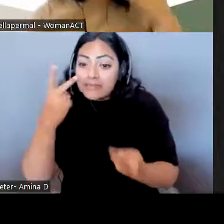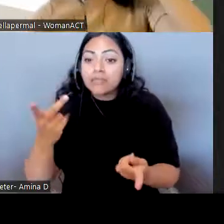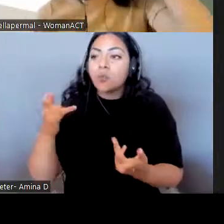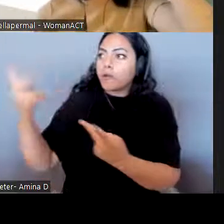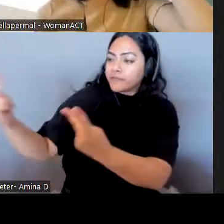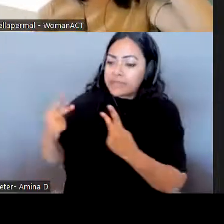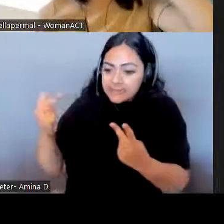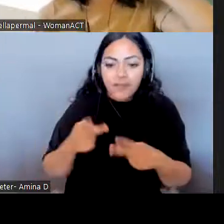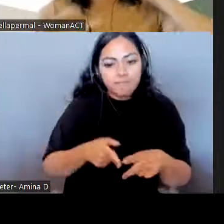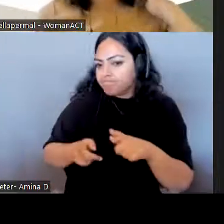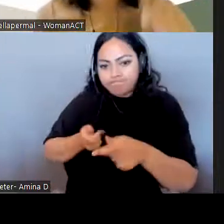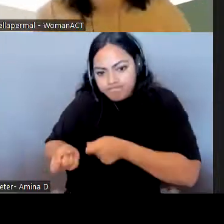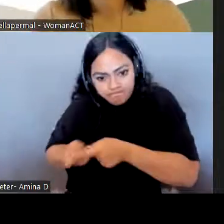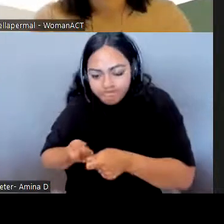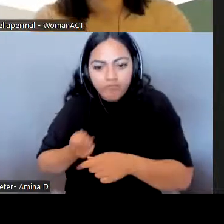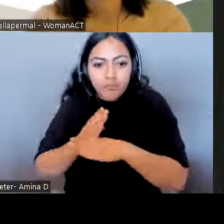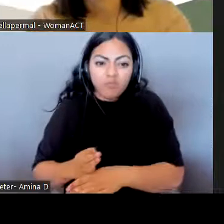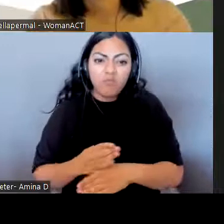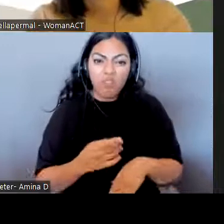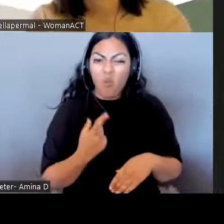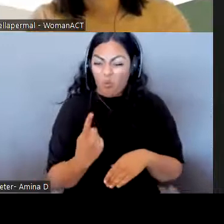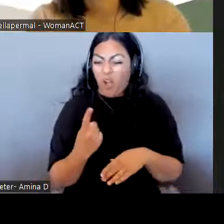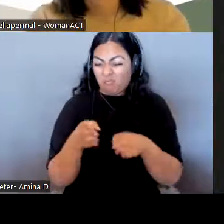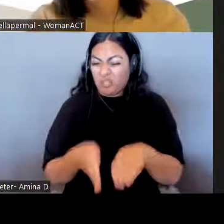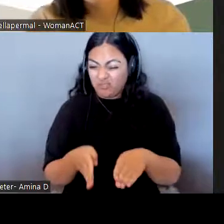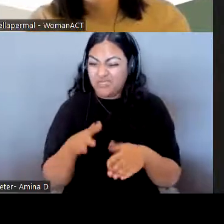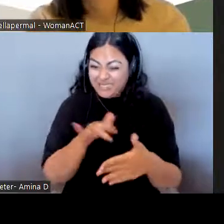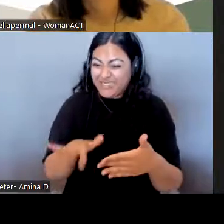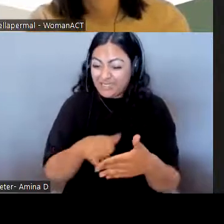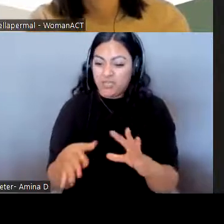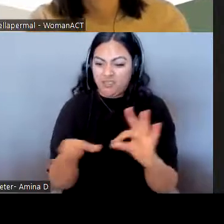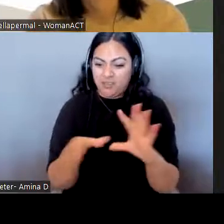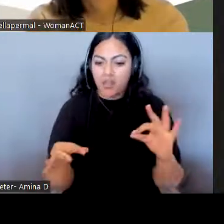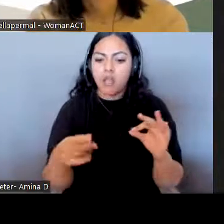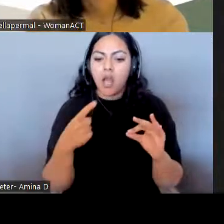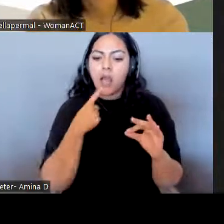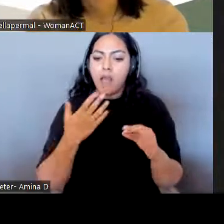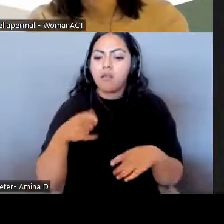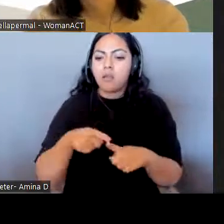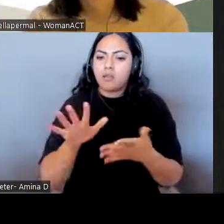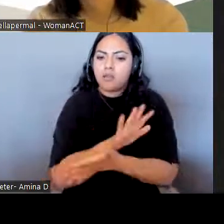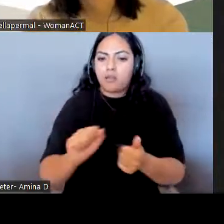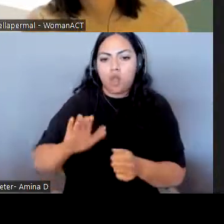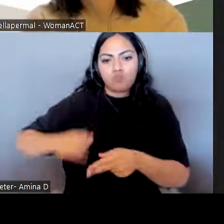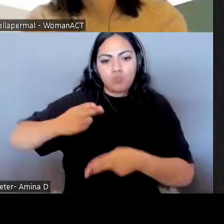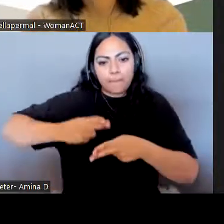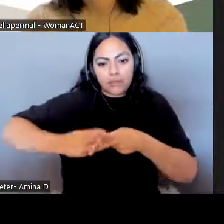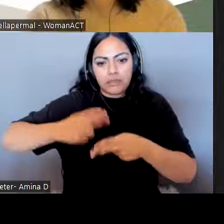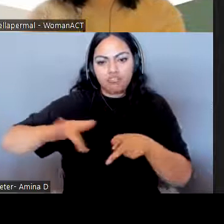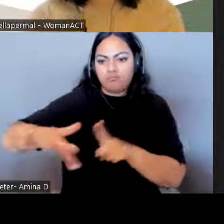one participant's case, slandering them to their support network or their community, so they were completely cut